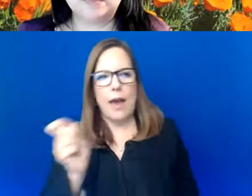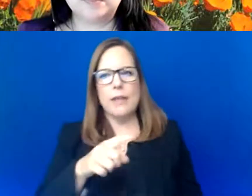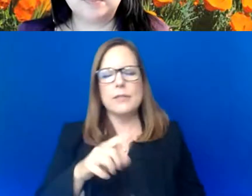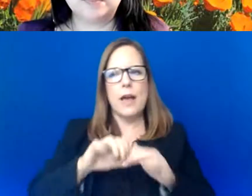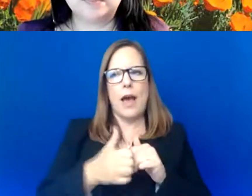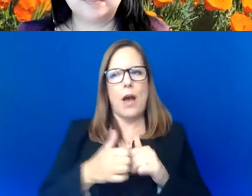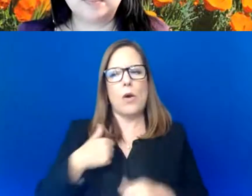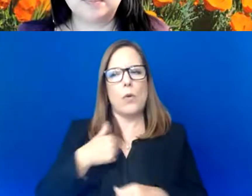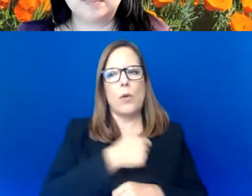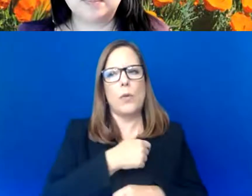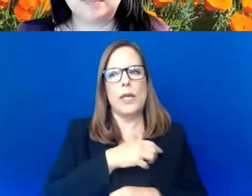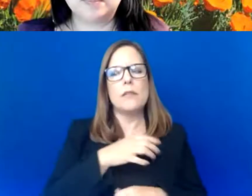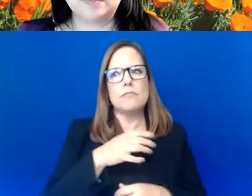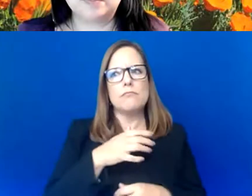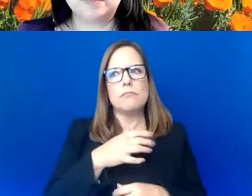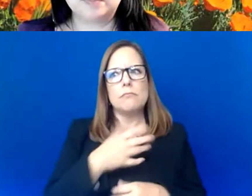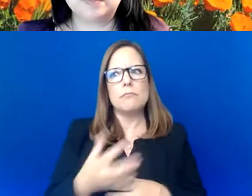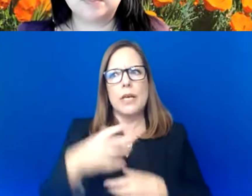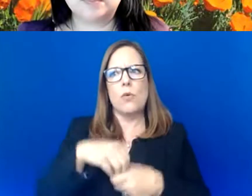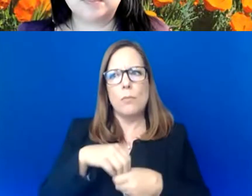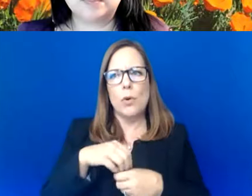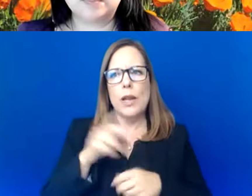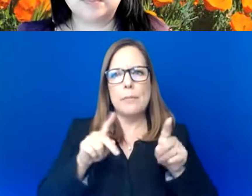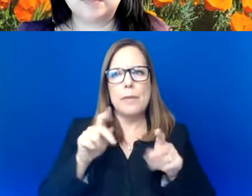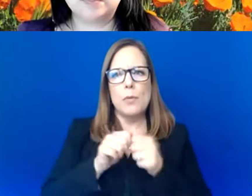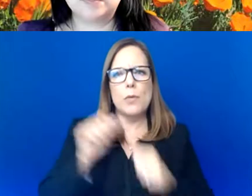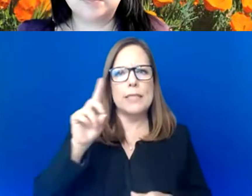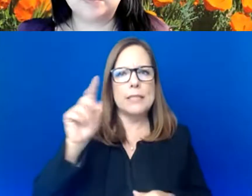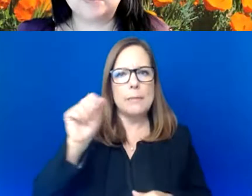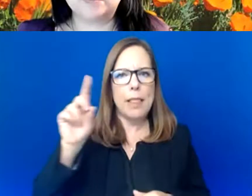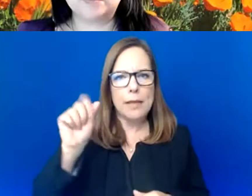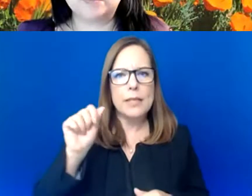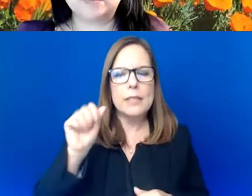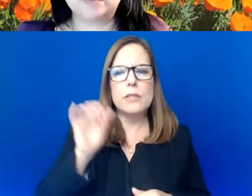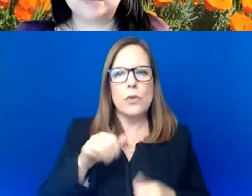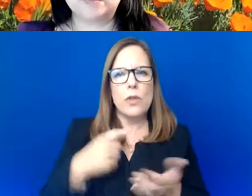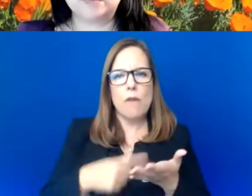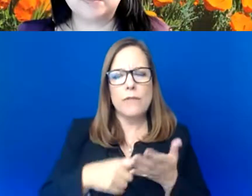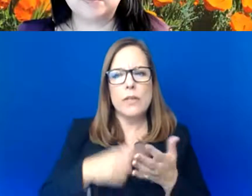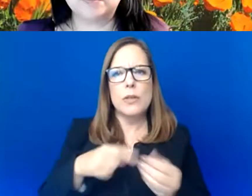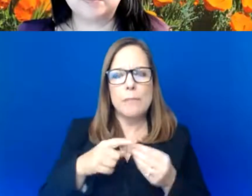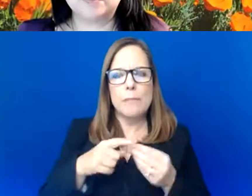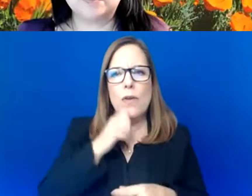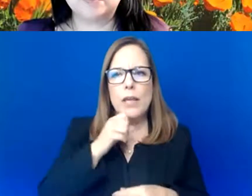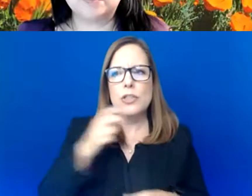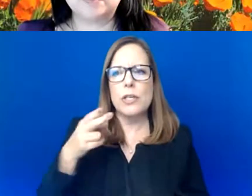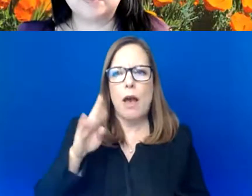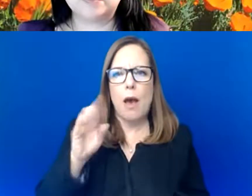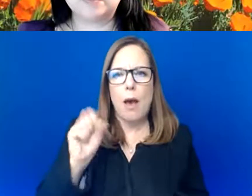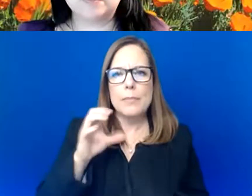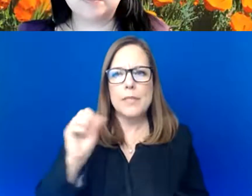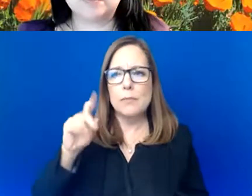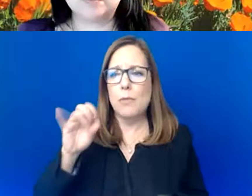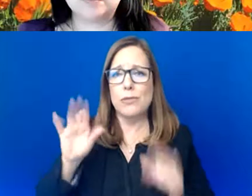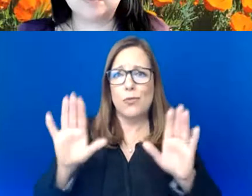incorporate individuals with disabilities into the aging hubs and spokes conversation. This question is a great one. We